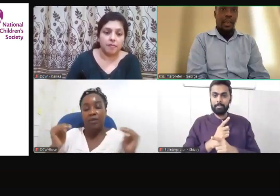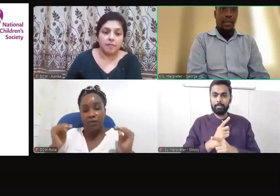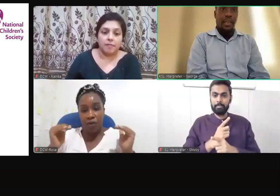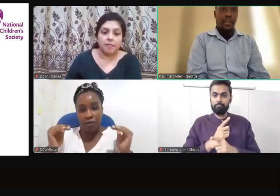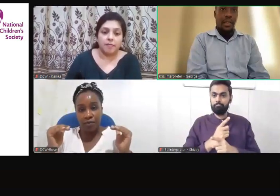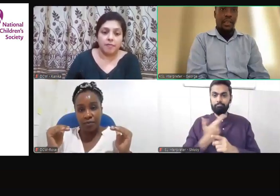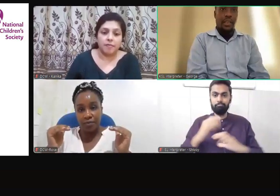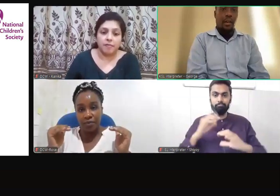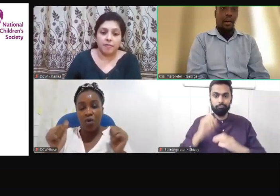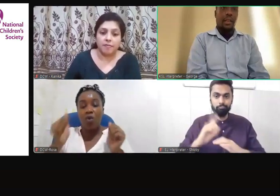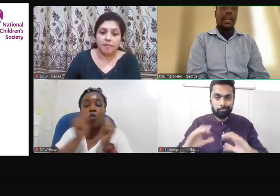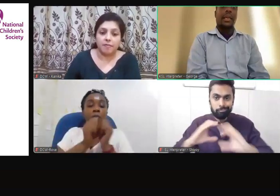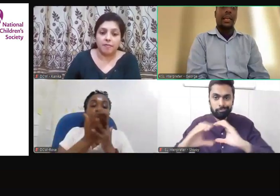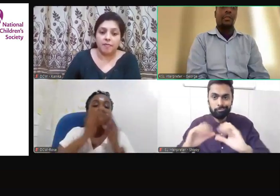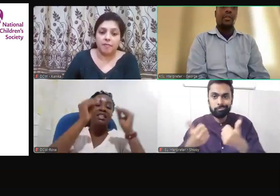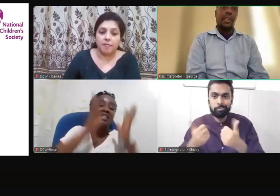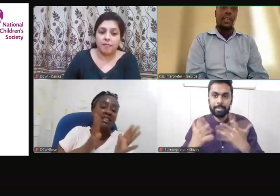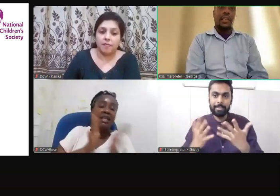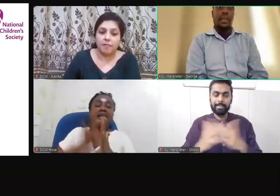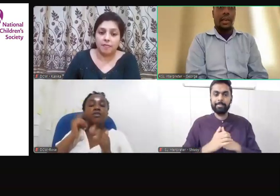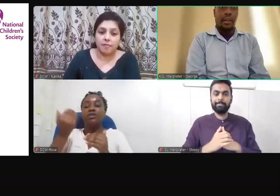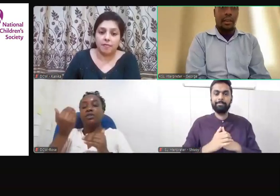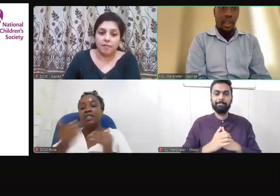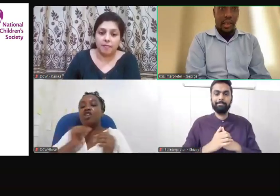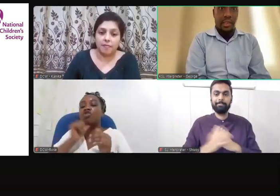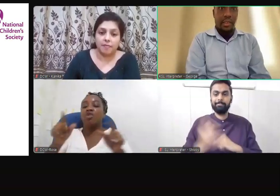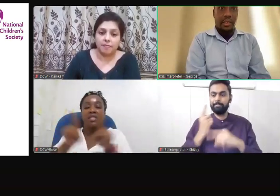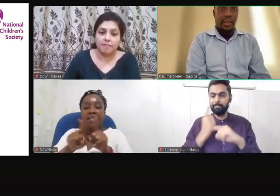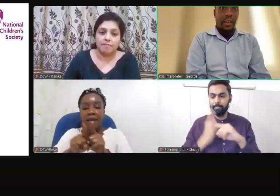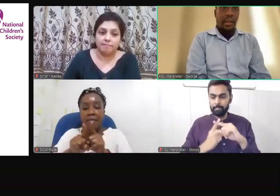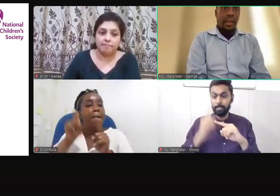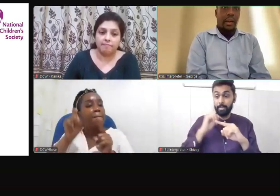to communicate with the deaf child or the level of the child.